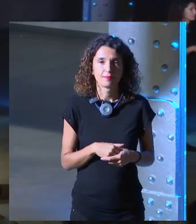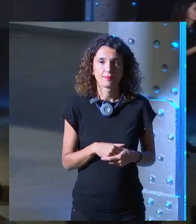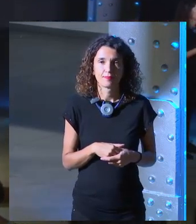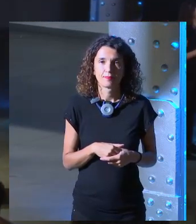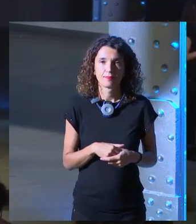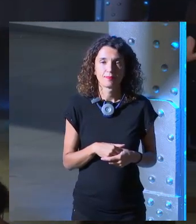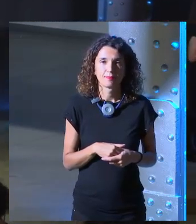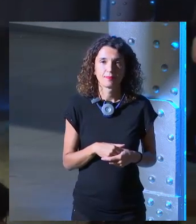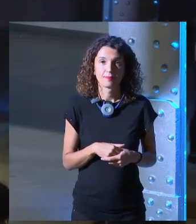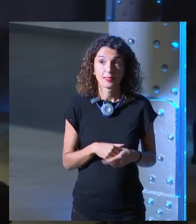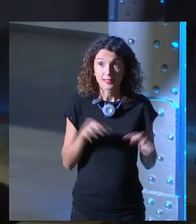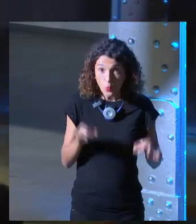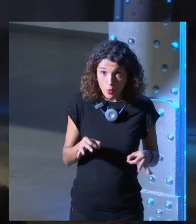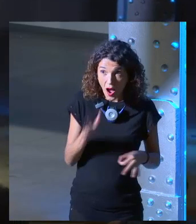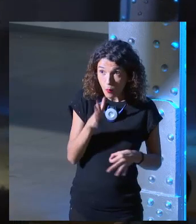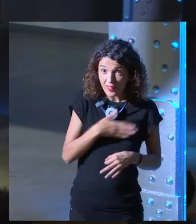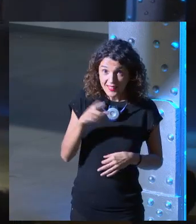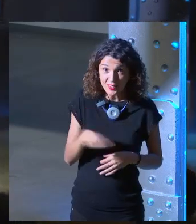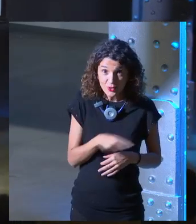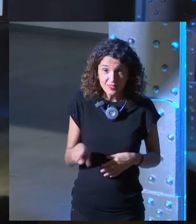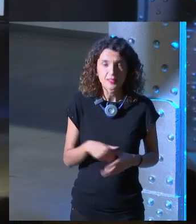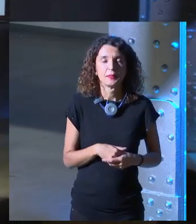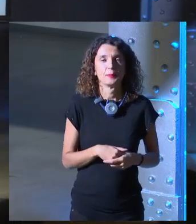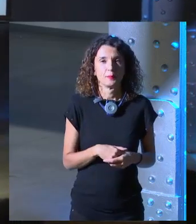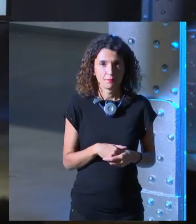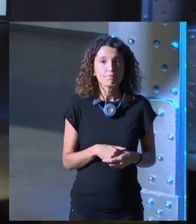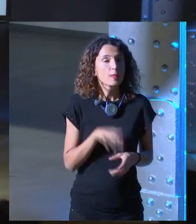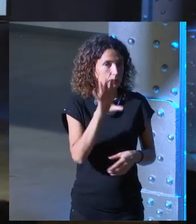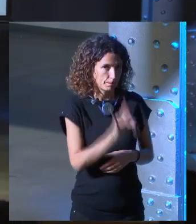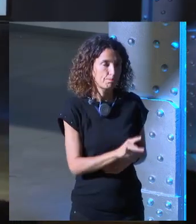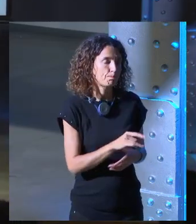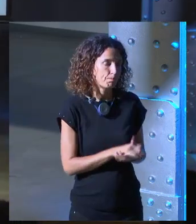Are you sure? Yeah. Thank you. Yes.